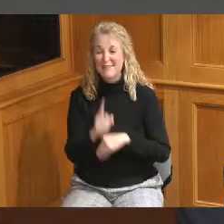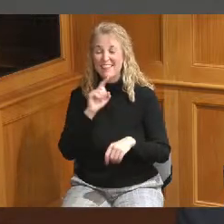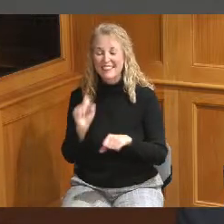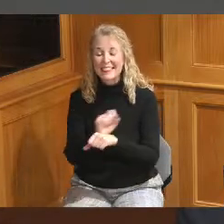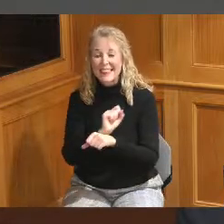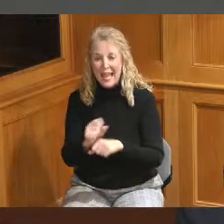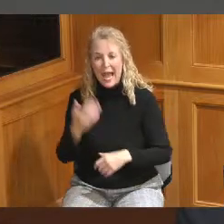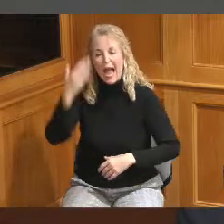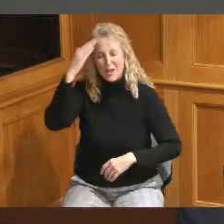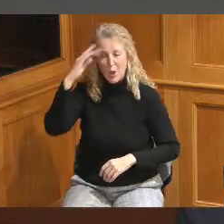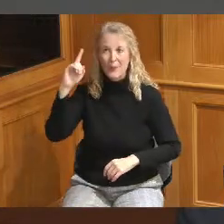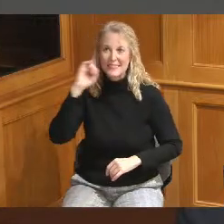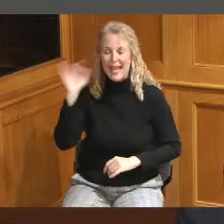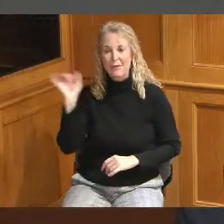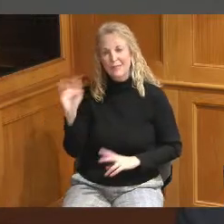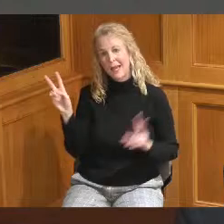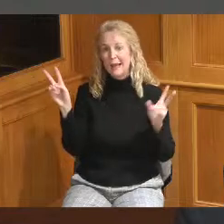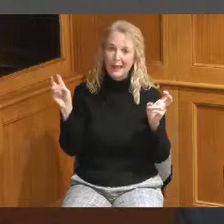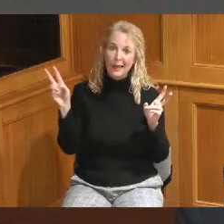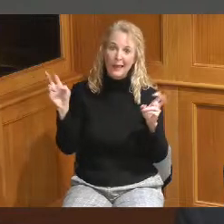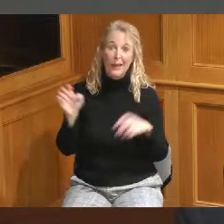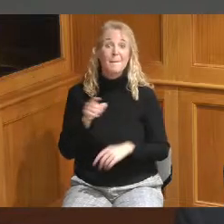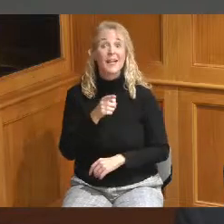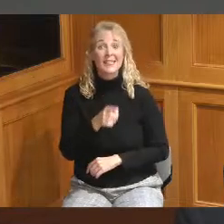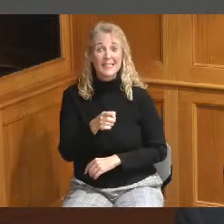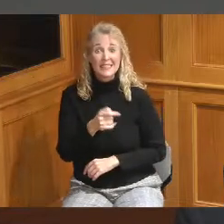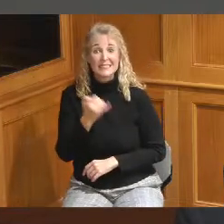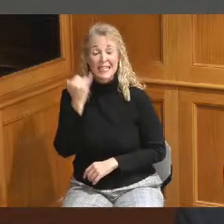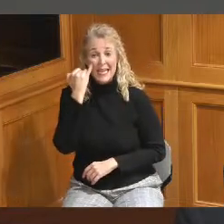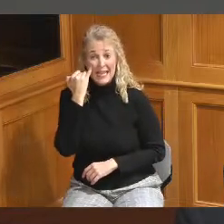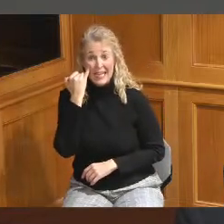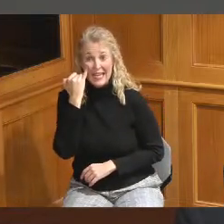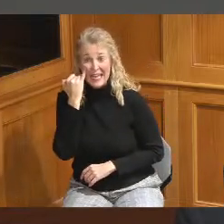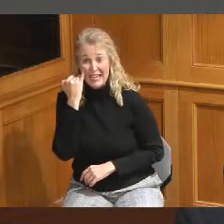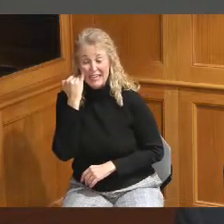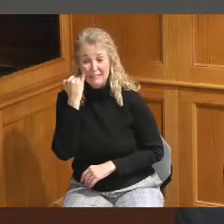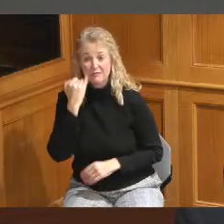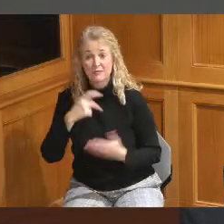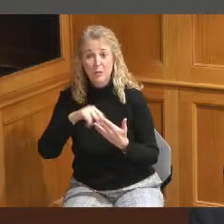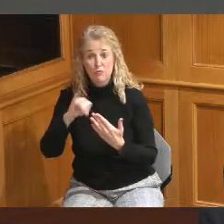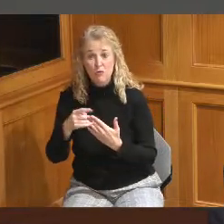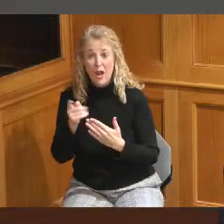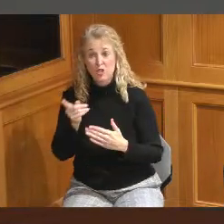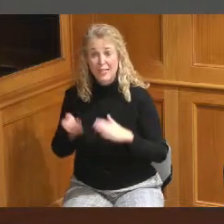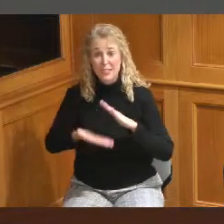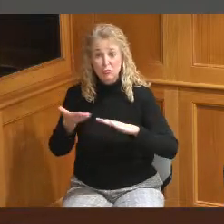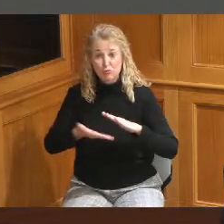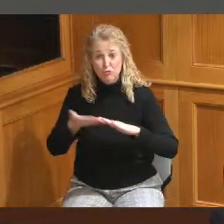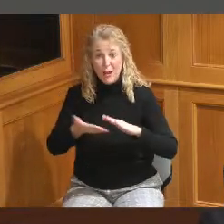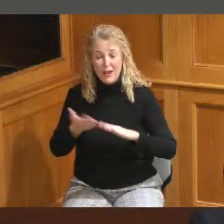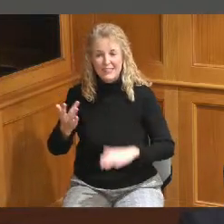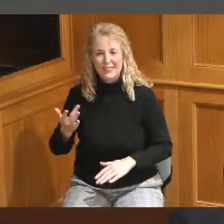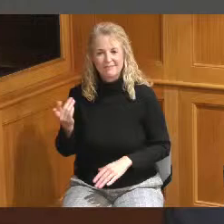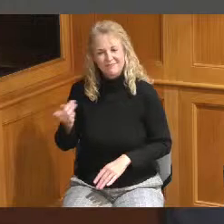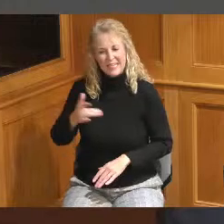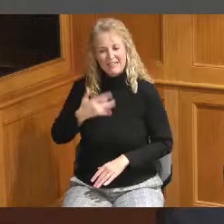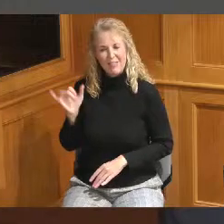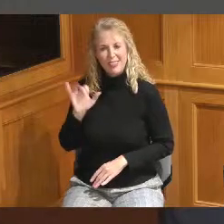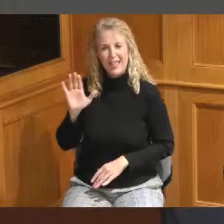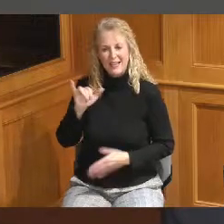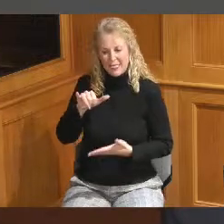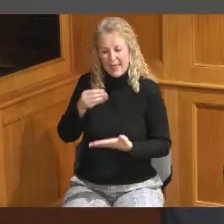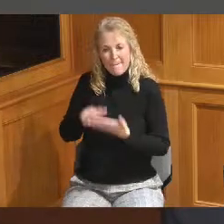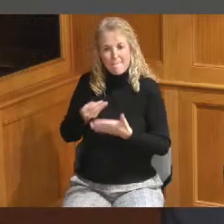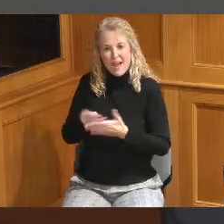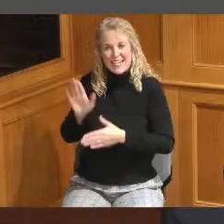literally, it sounds cliche, but Joe is the type of person that when he's running an operation, he treats those dollars as if they are his